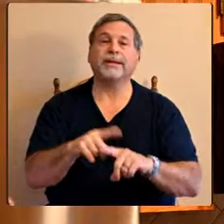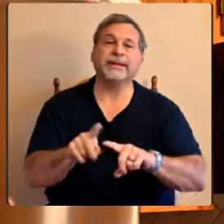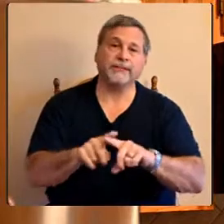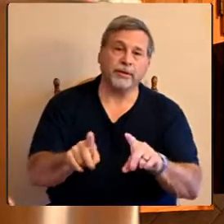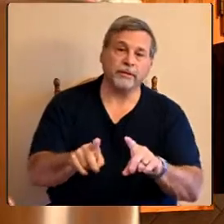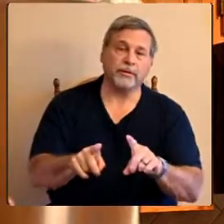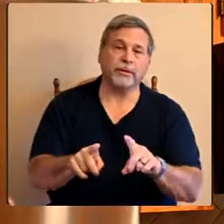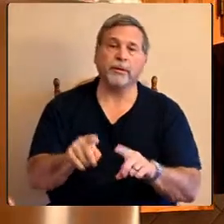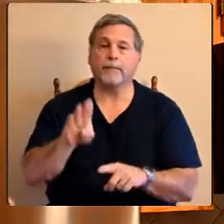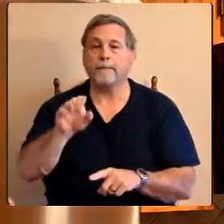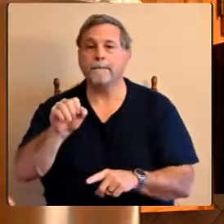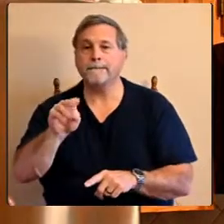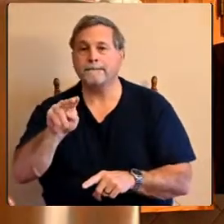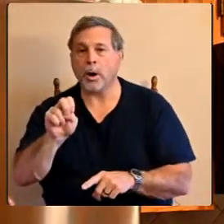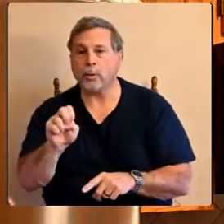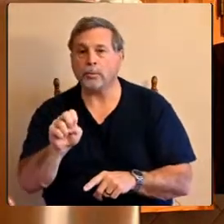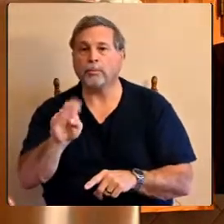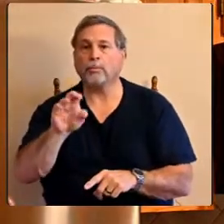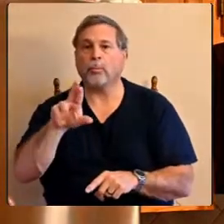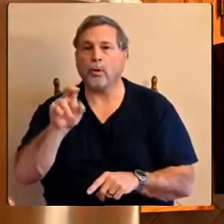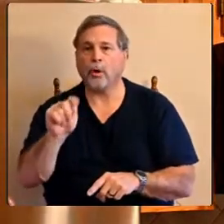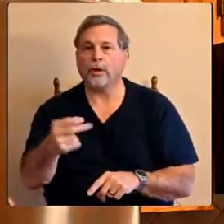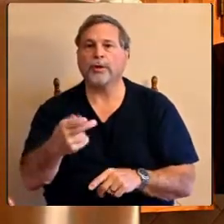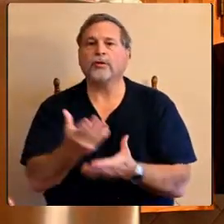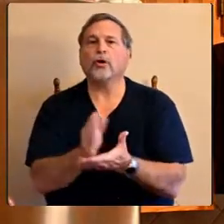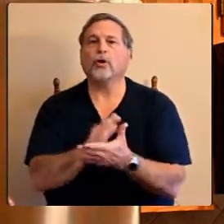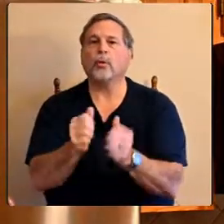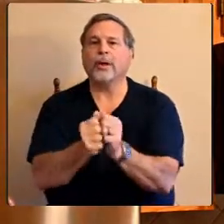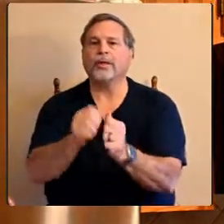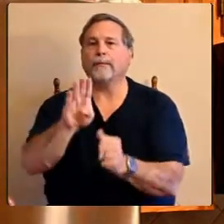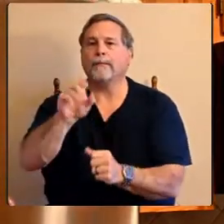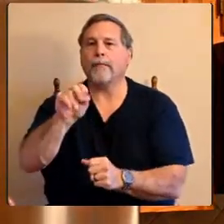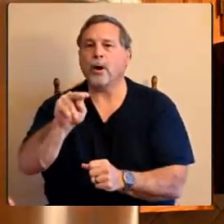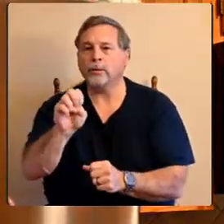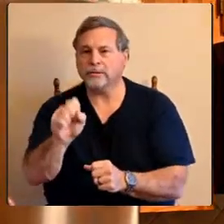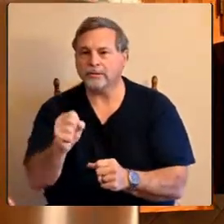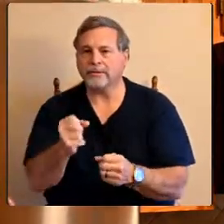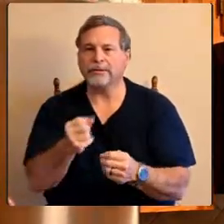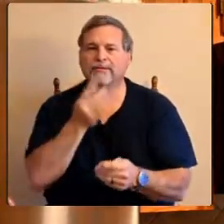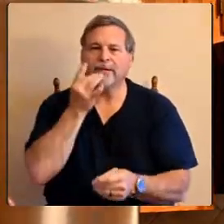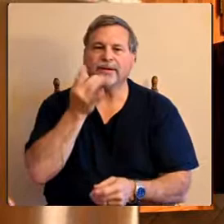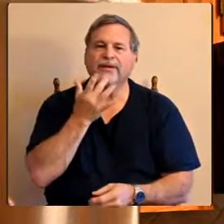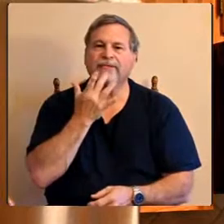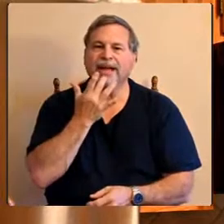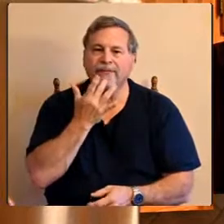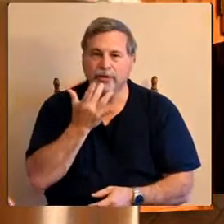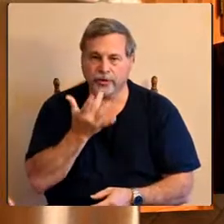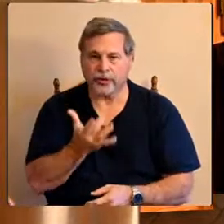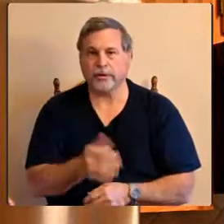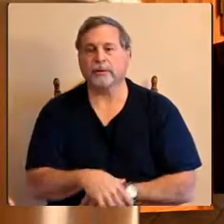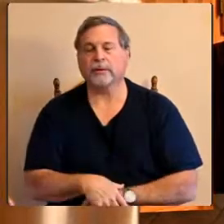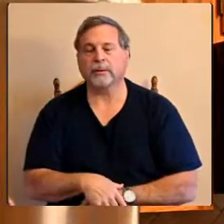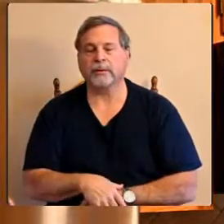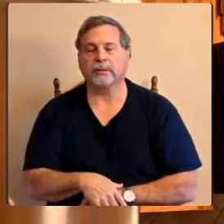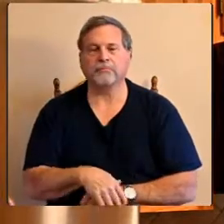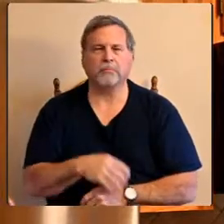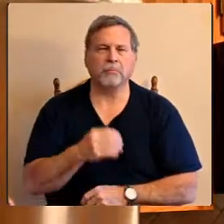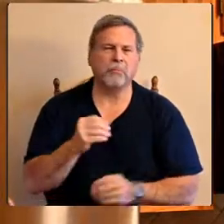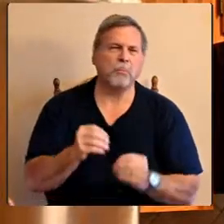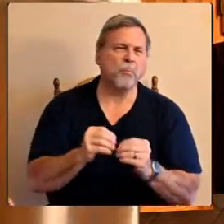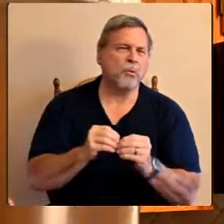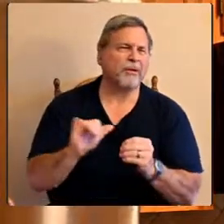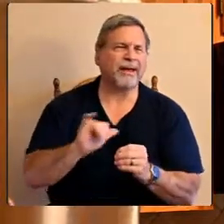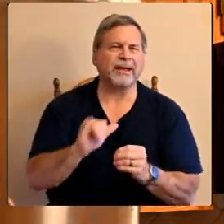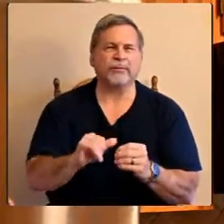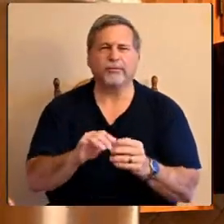is bone broth is actually cooked with the bones, and so it gives it that extra flavor. It's almost more